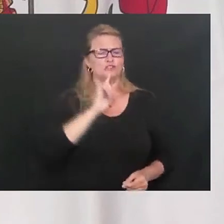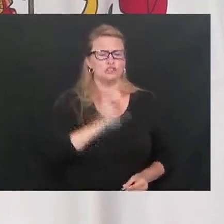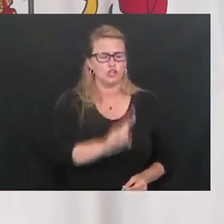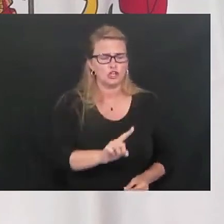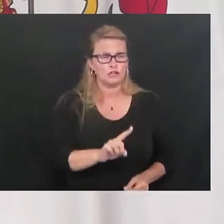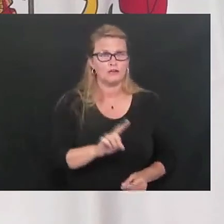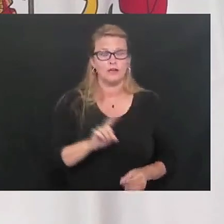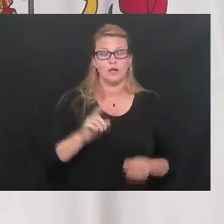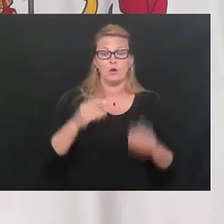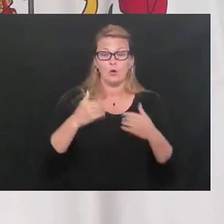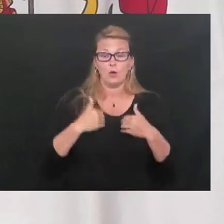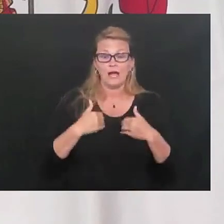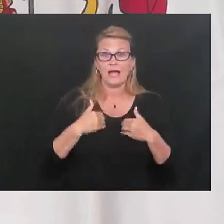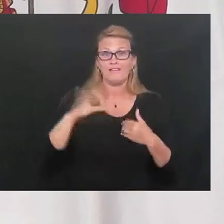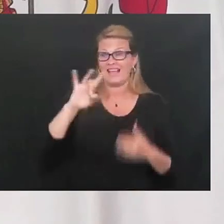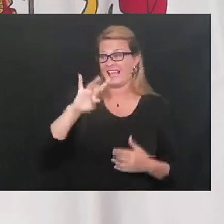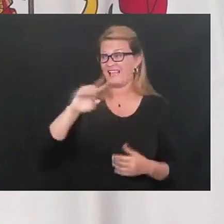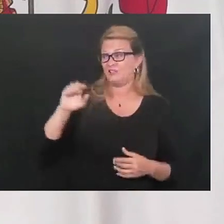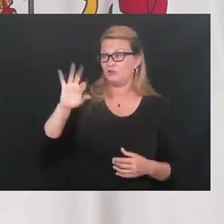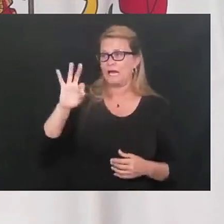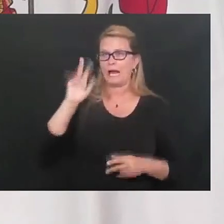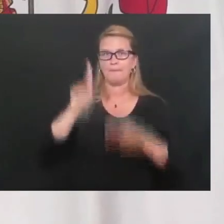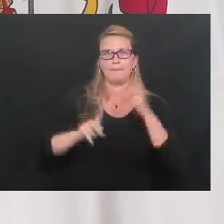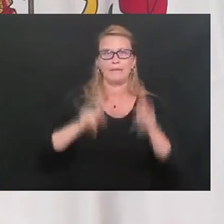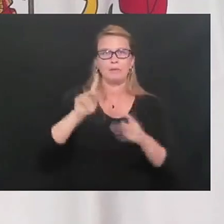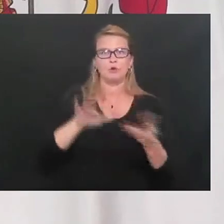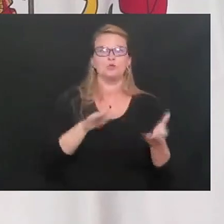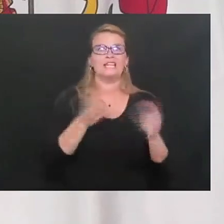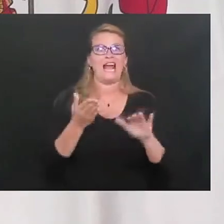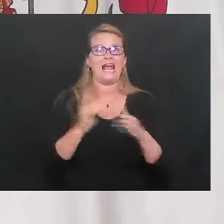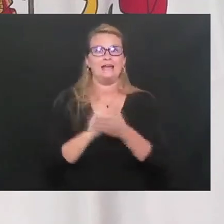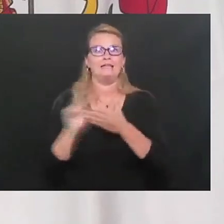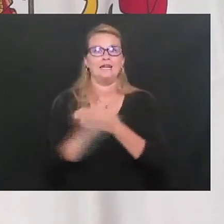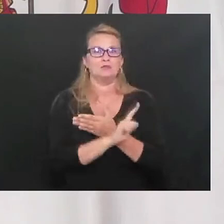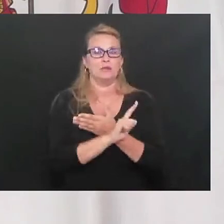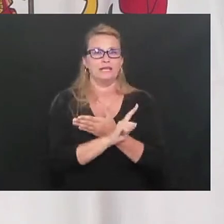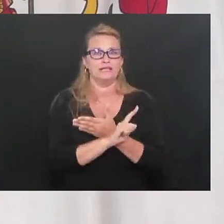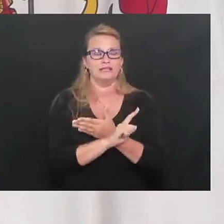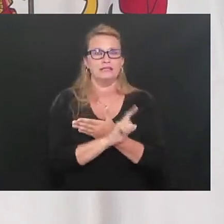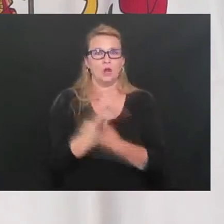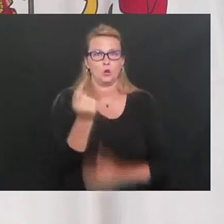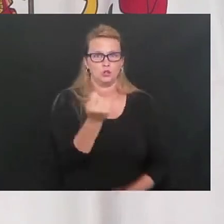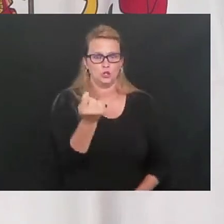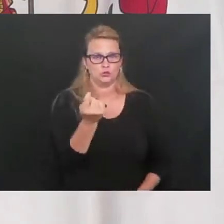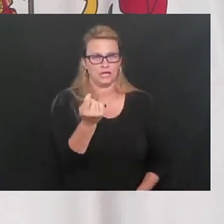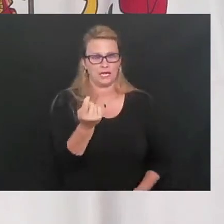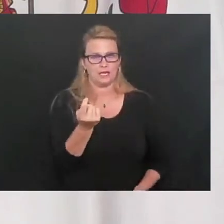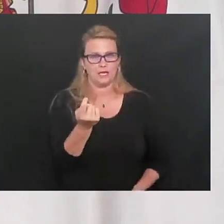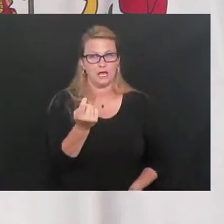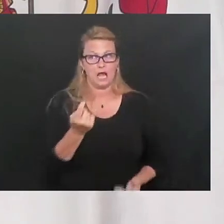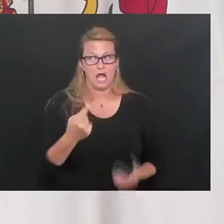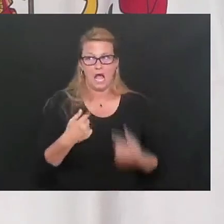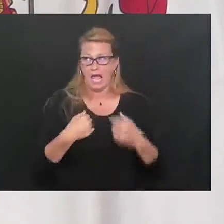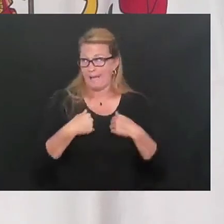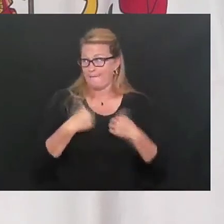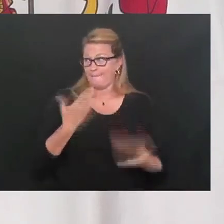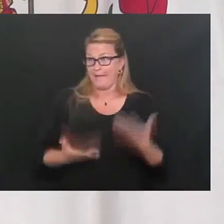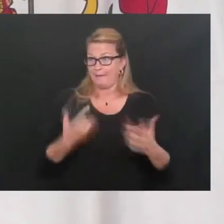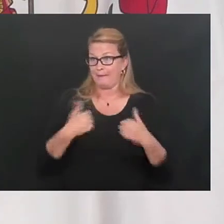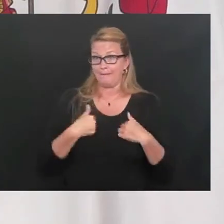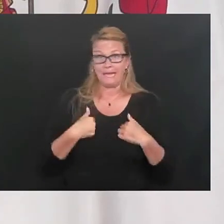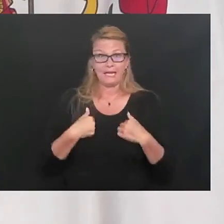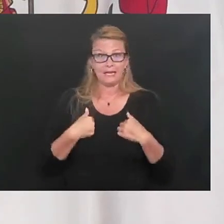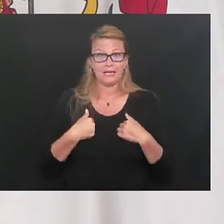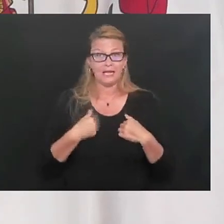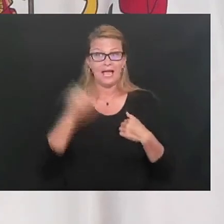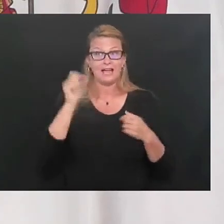there was going to be 8 or 9 people die by next Tuesday, and I could be one of them if I don't